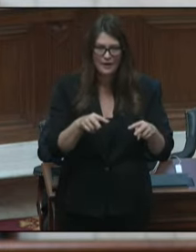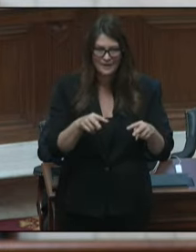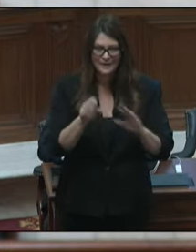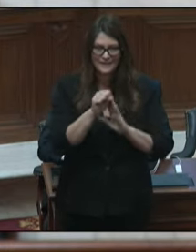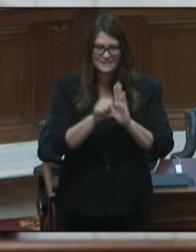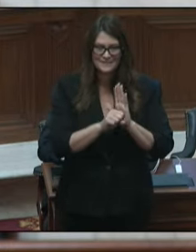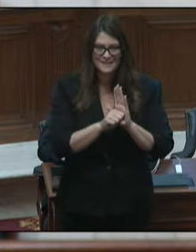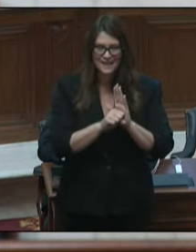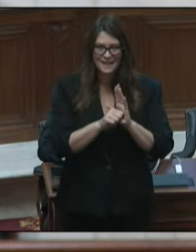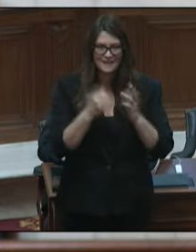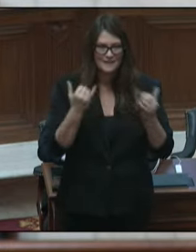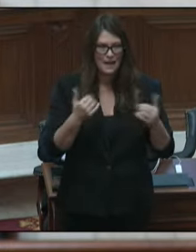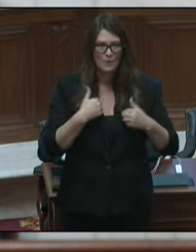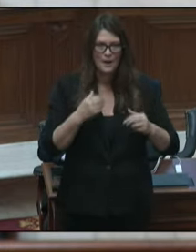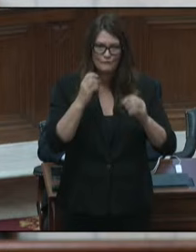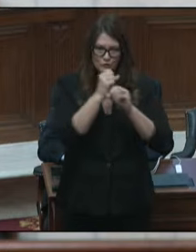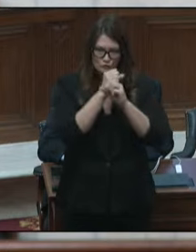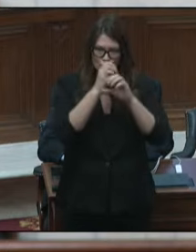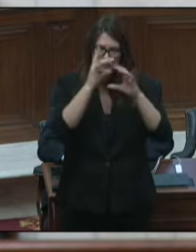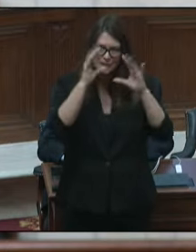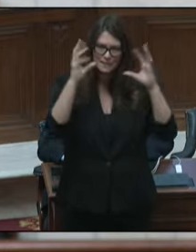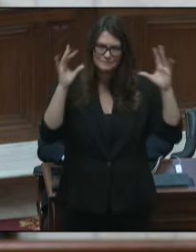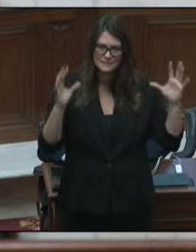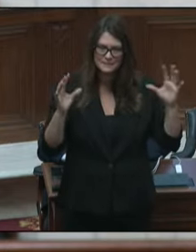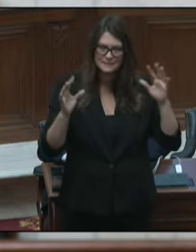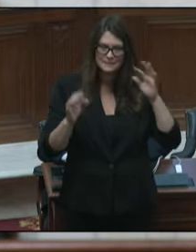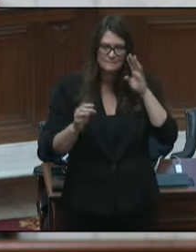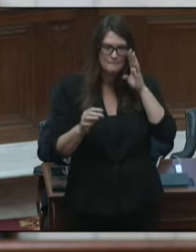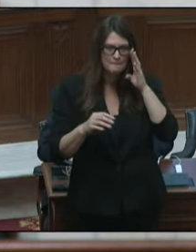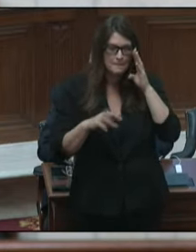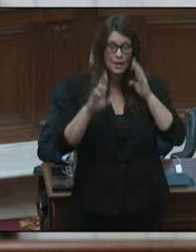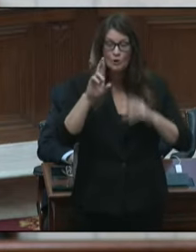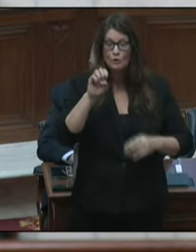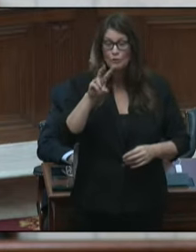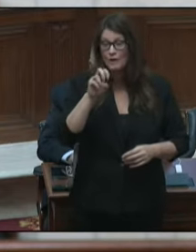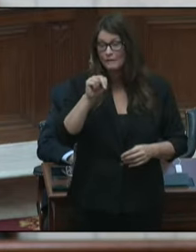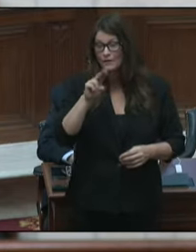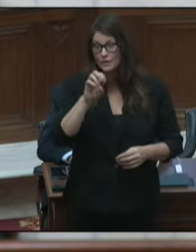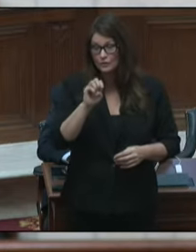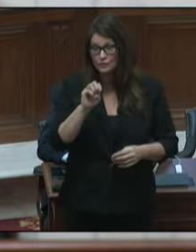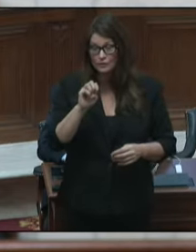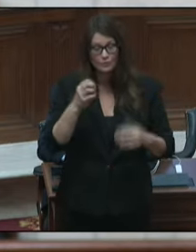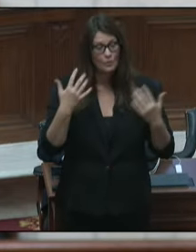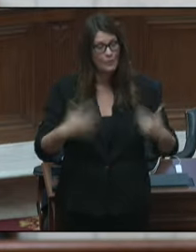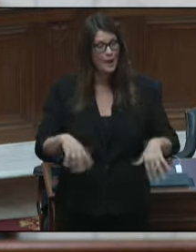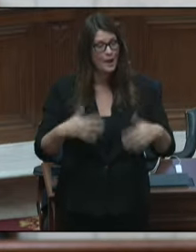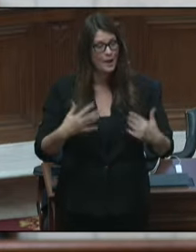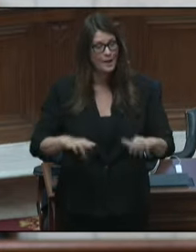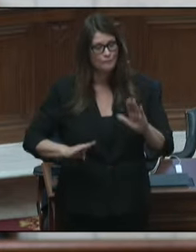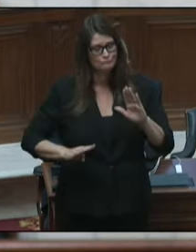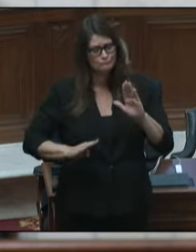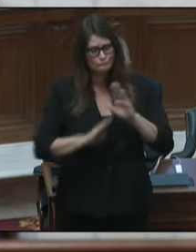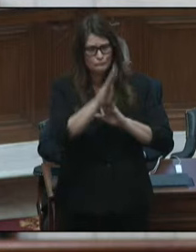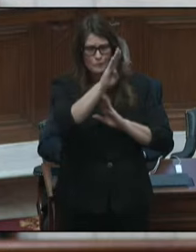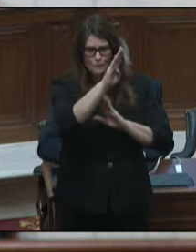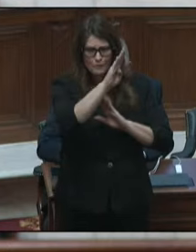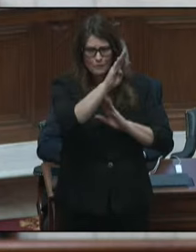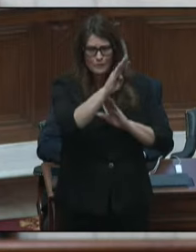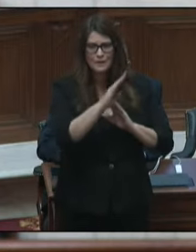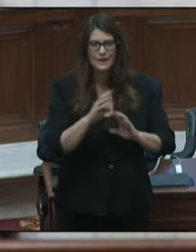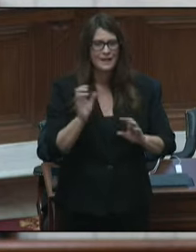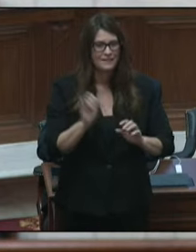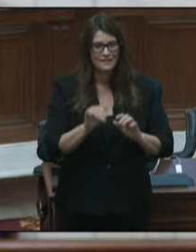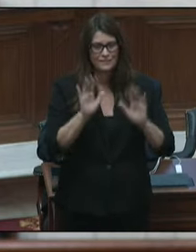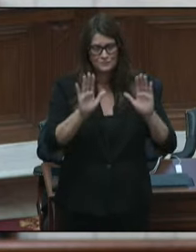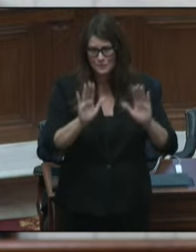dust. Our revenue surpluses have reached heights nobody could have ever dreamed of. That's all